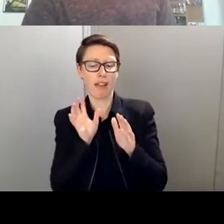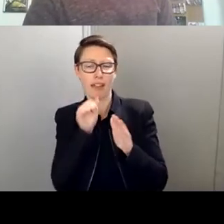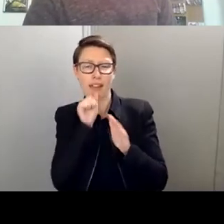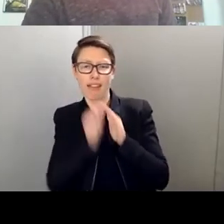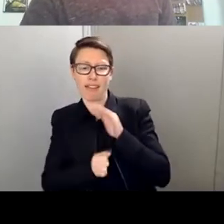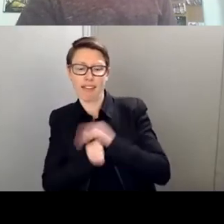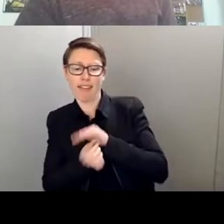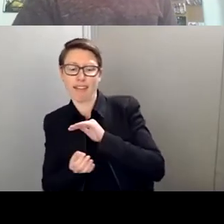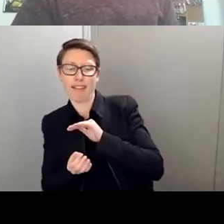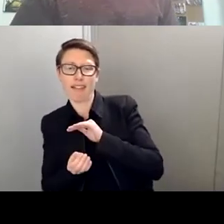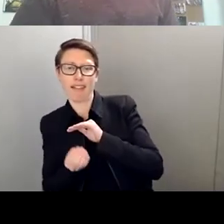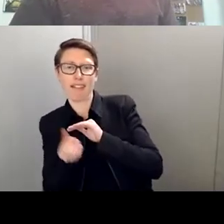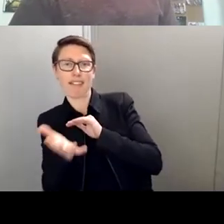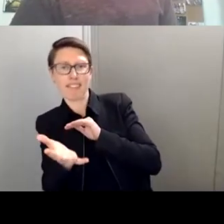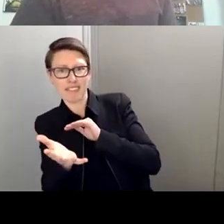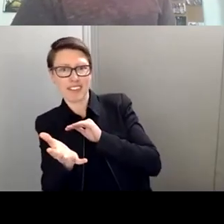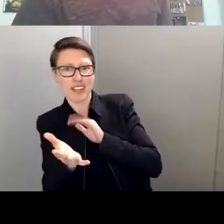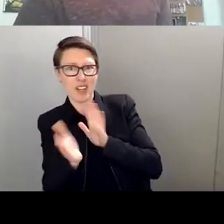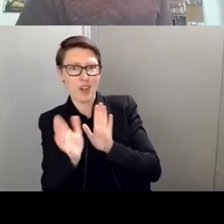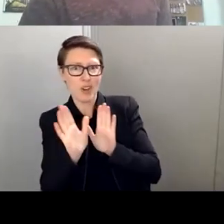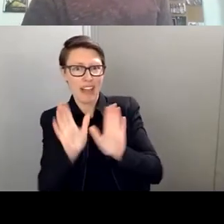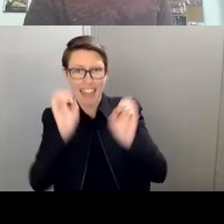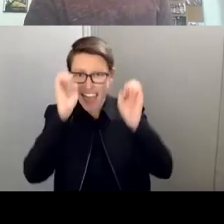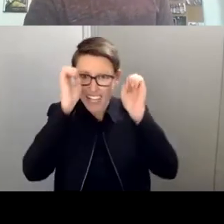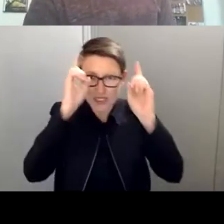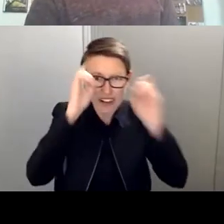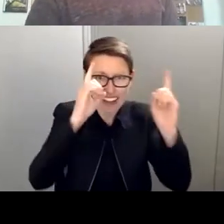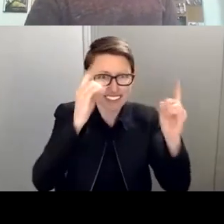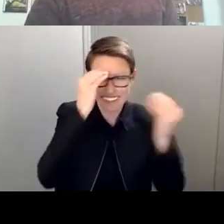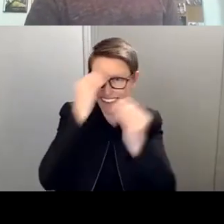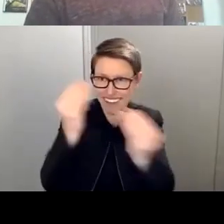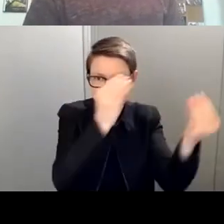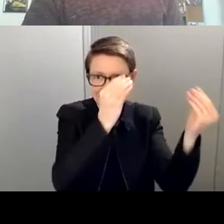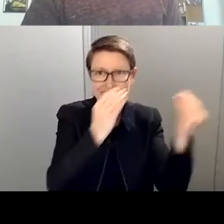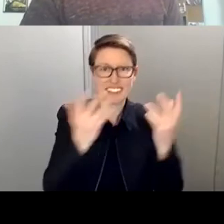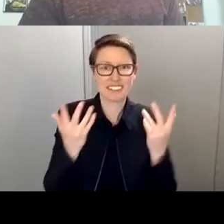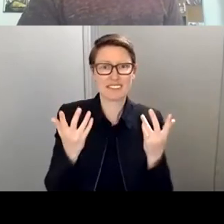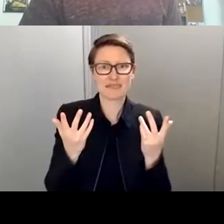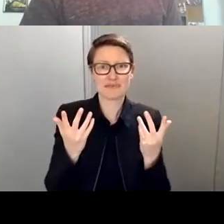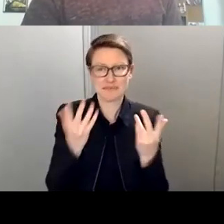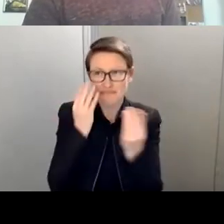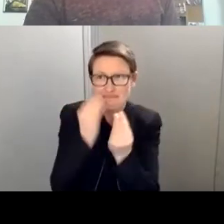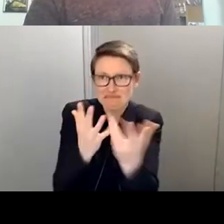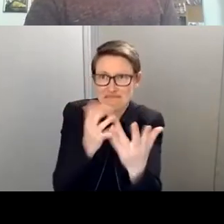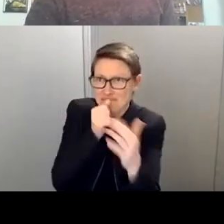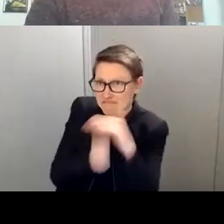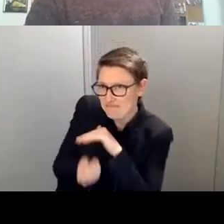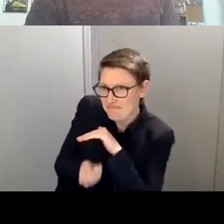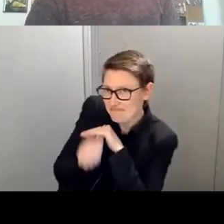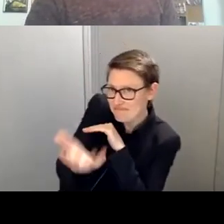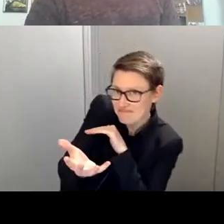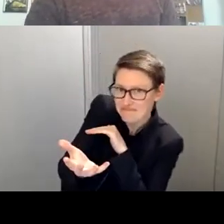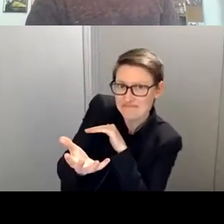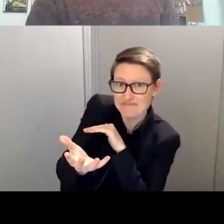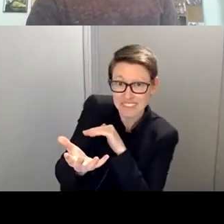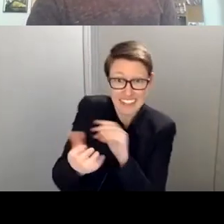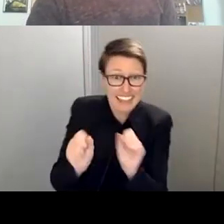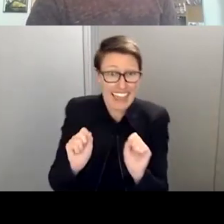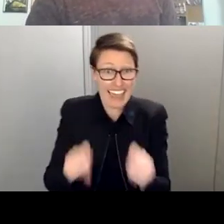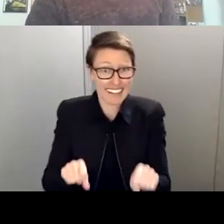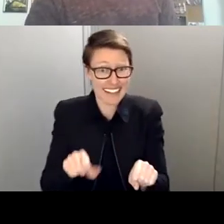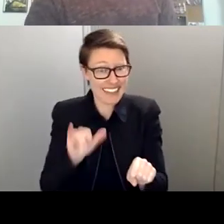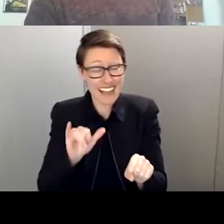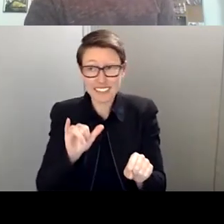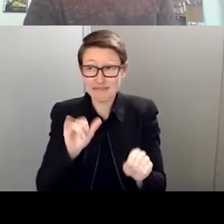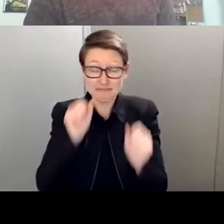kind of put all of this great stuff and educate you folks. And if we don't get that right, then the